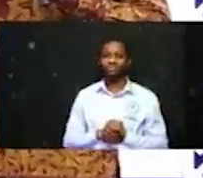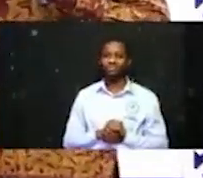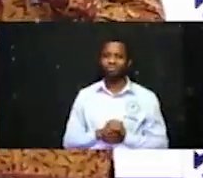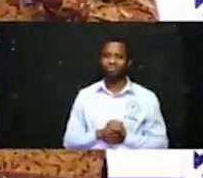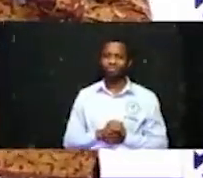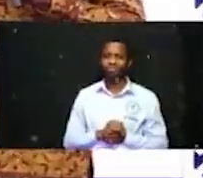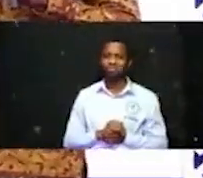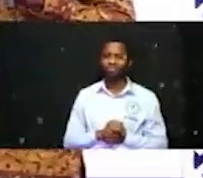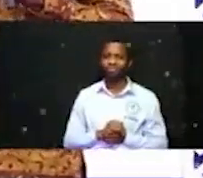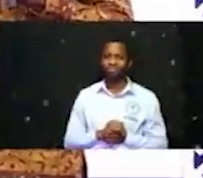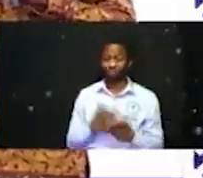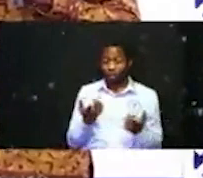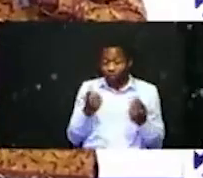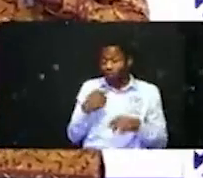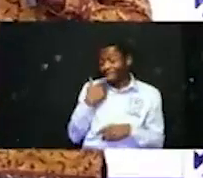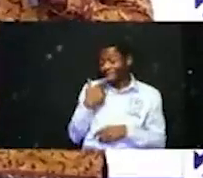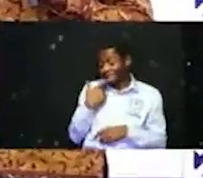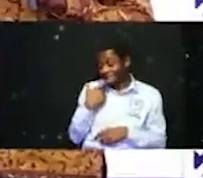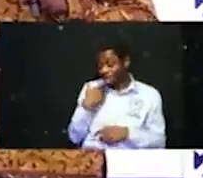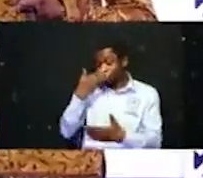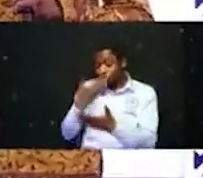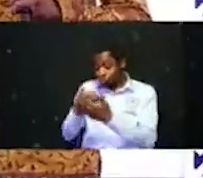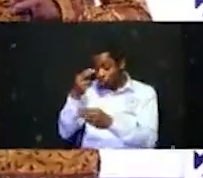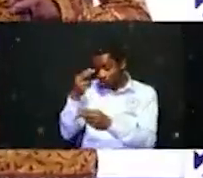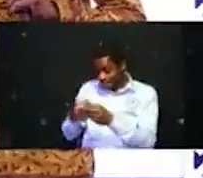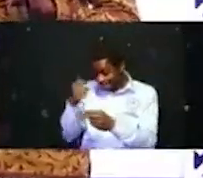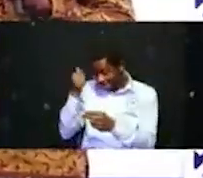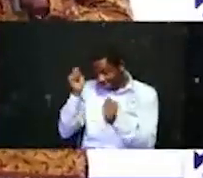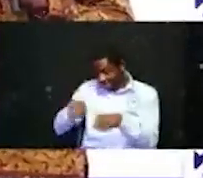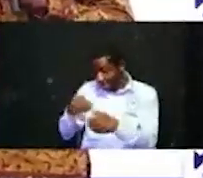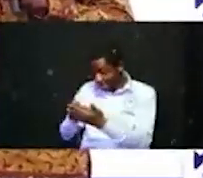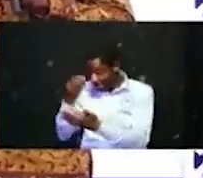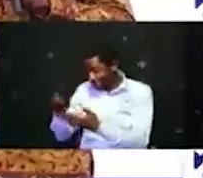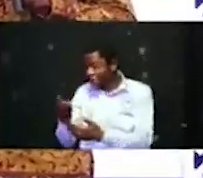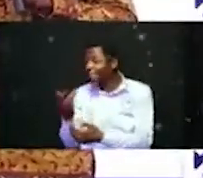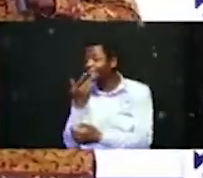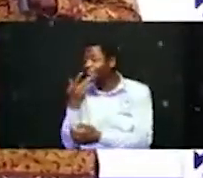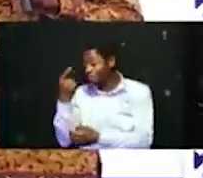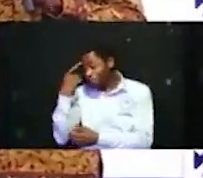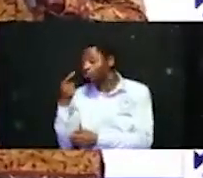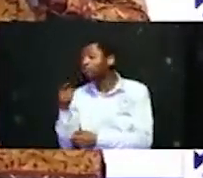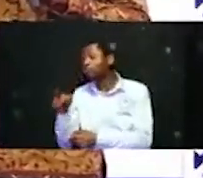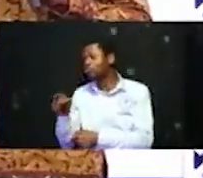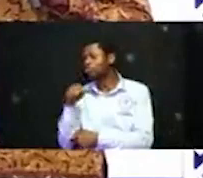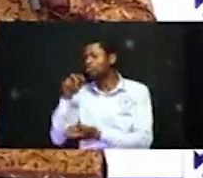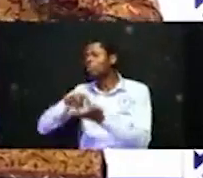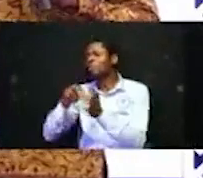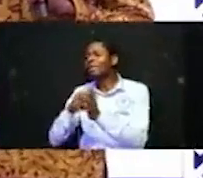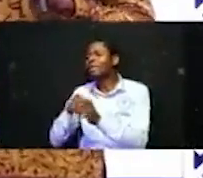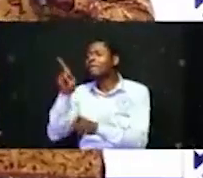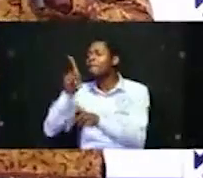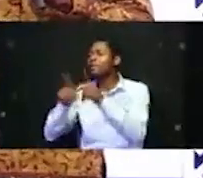Now, when I say that a good name can purchase some favors for you, I'm still not talking about people of high